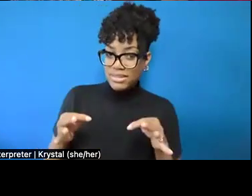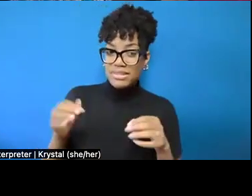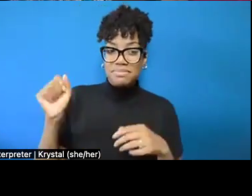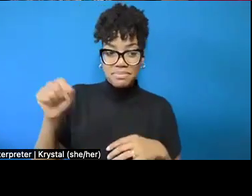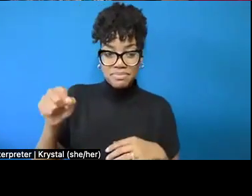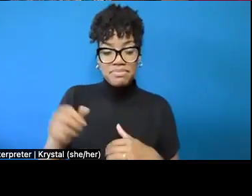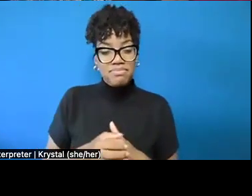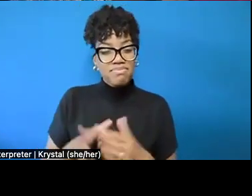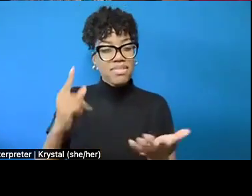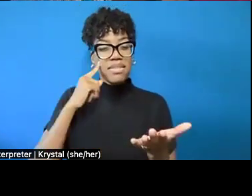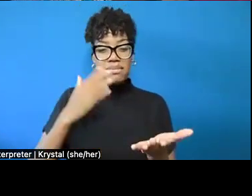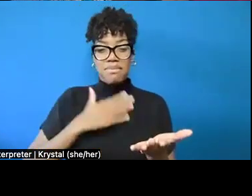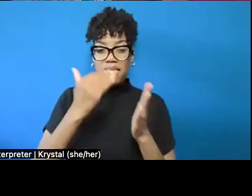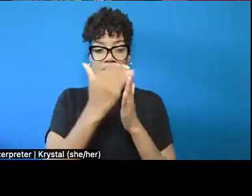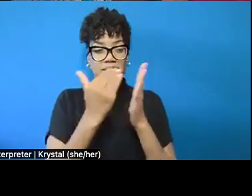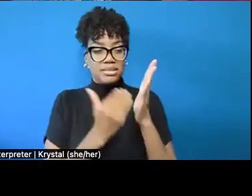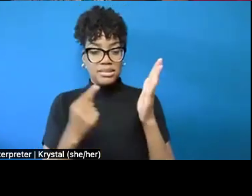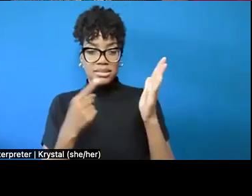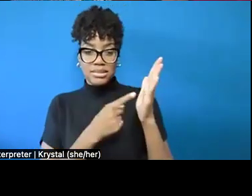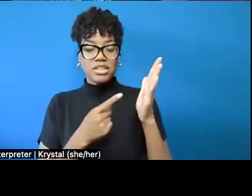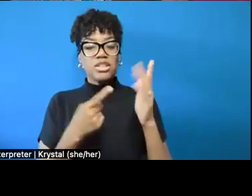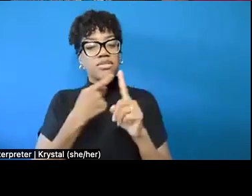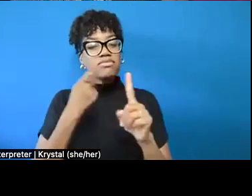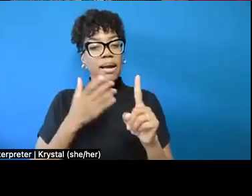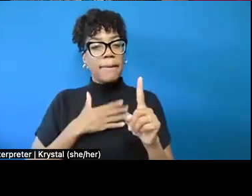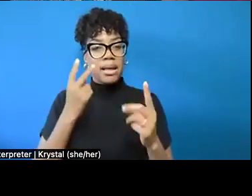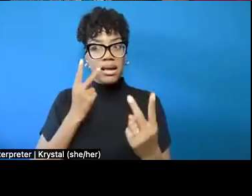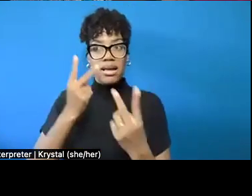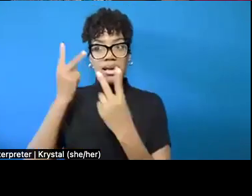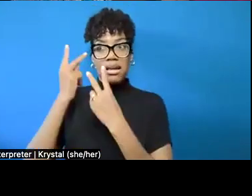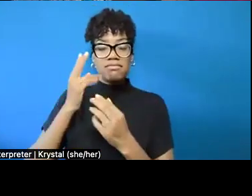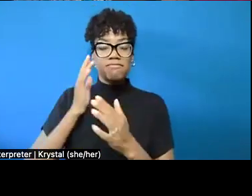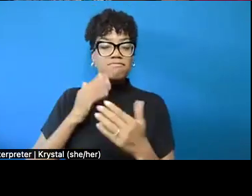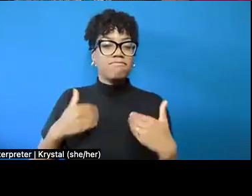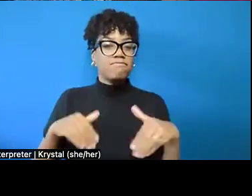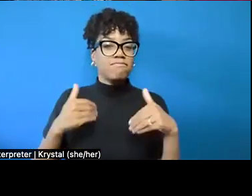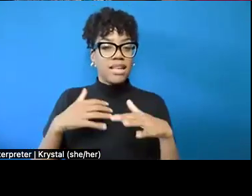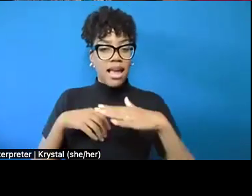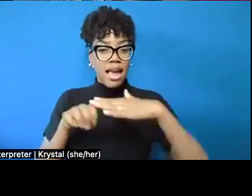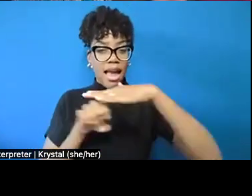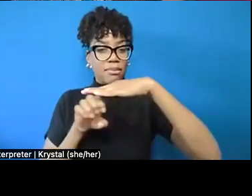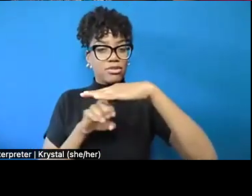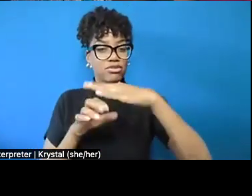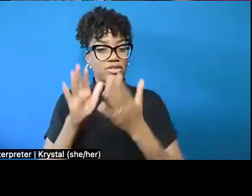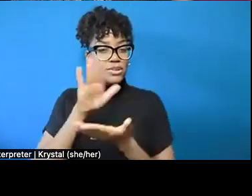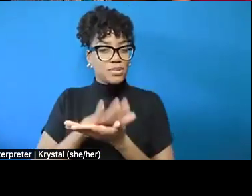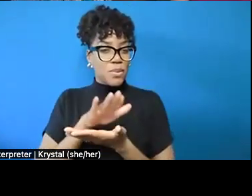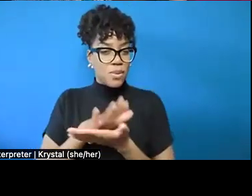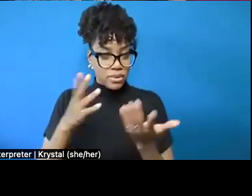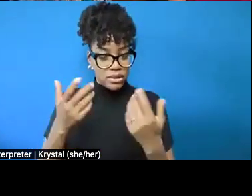think this lesson really came from my memories of standing in elementary school, proudly reciting the preamble to